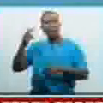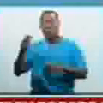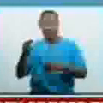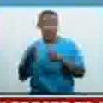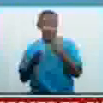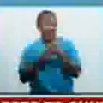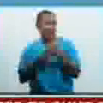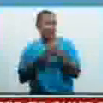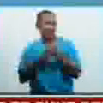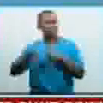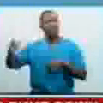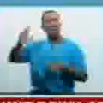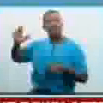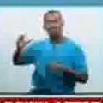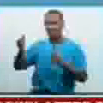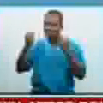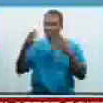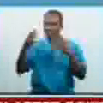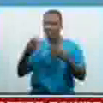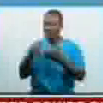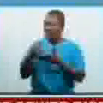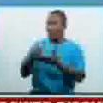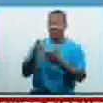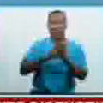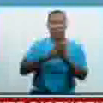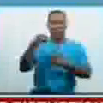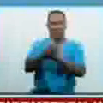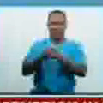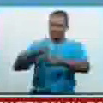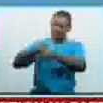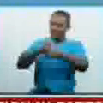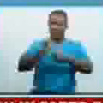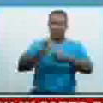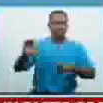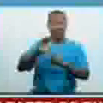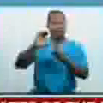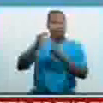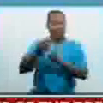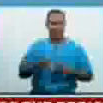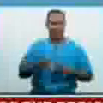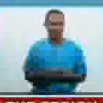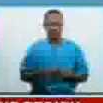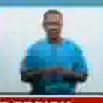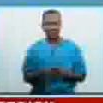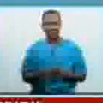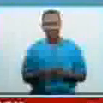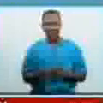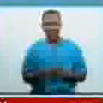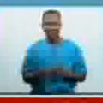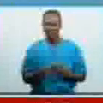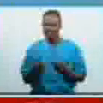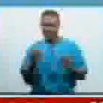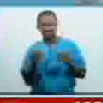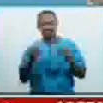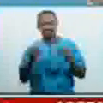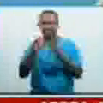it aims at helping developing countries to protect their cultural heritage. So it's not so much about the promotion